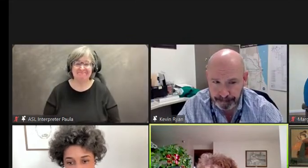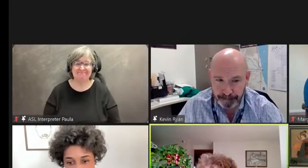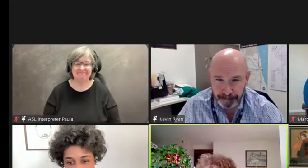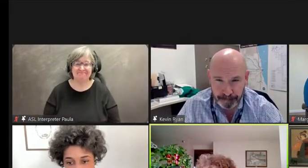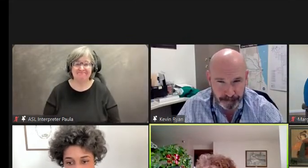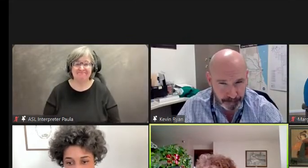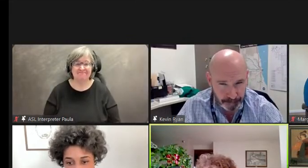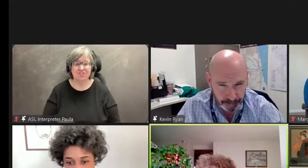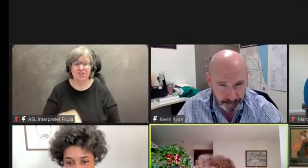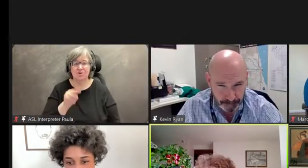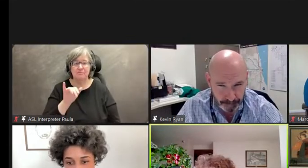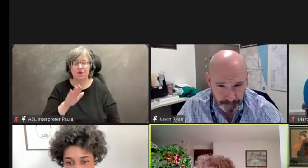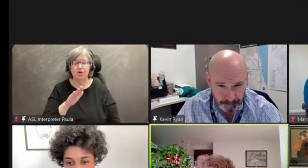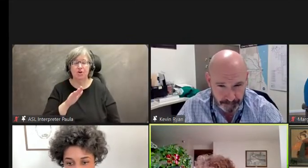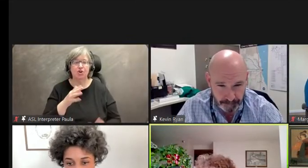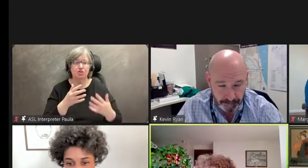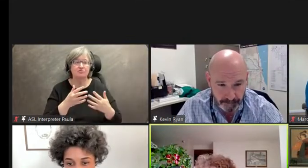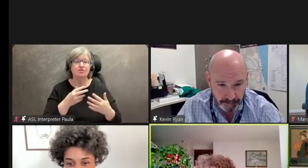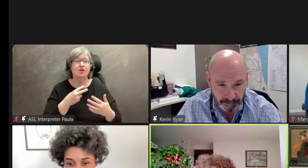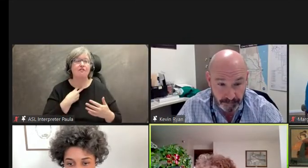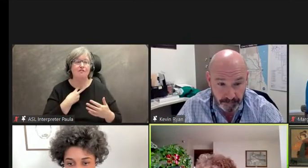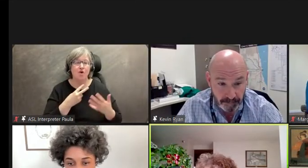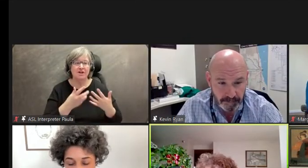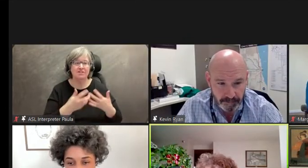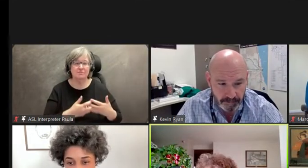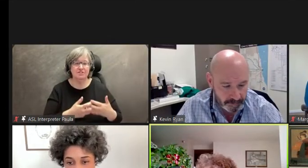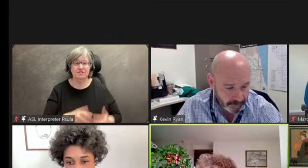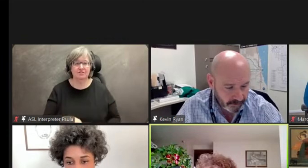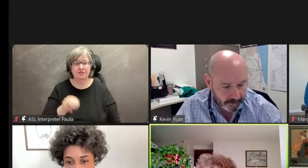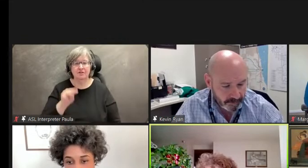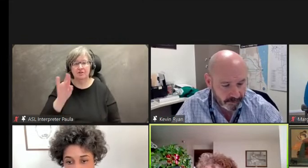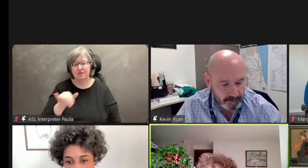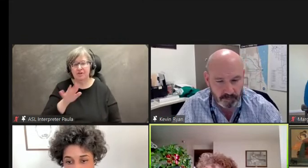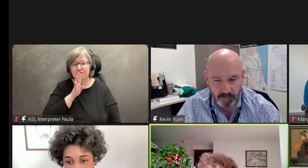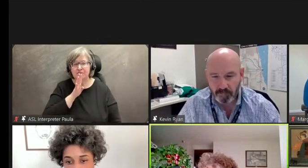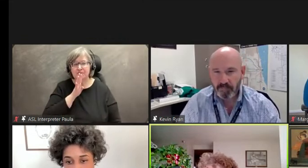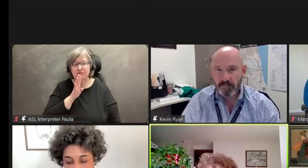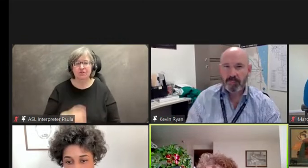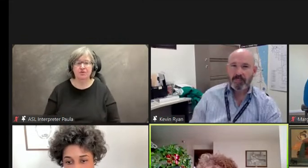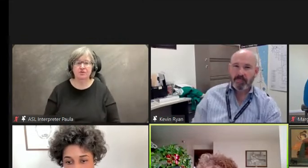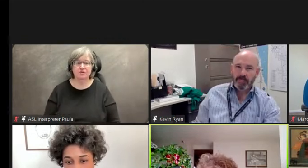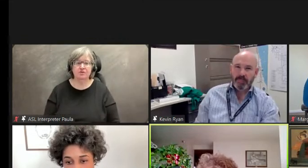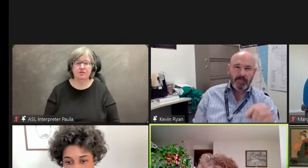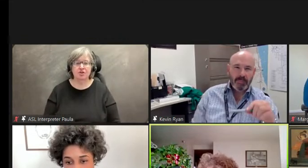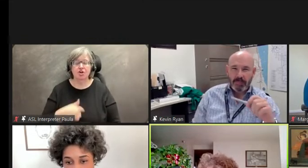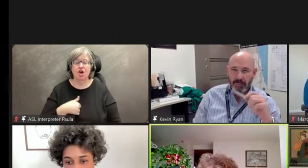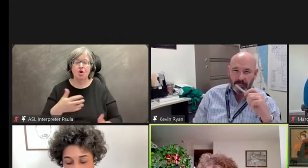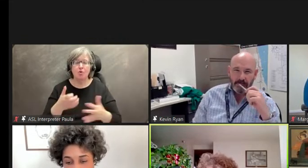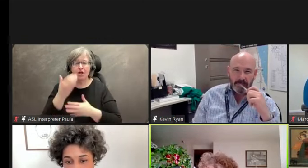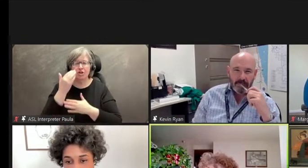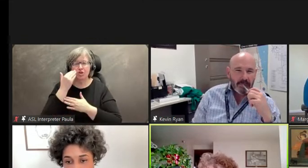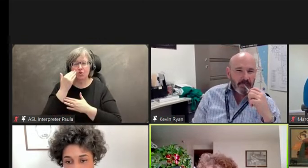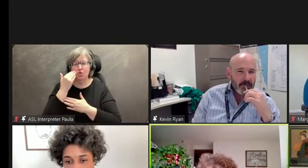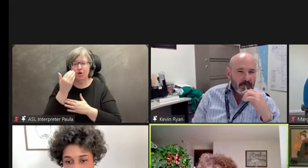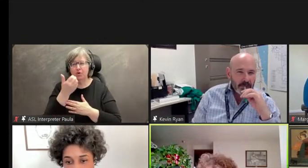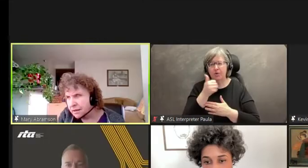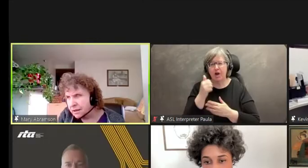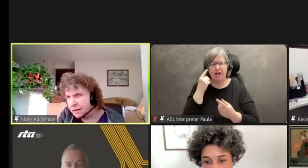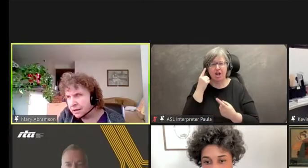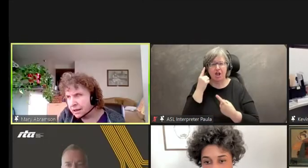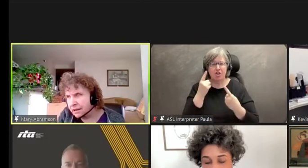Audio now unmuted. Mute currently unmuted. Alt plus A button. This is Mary. I would like to know if there's any thought